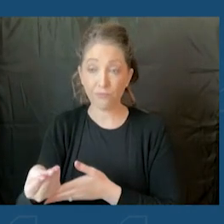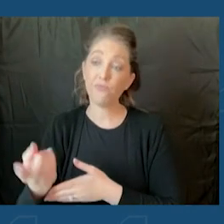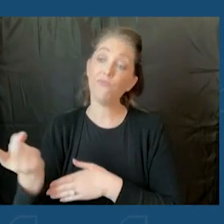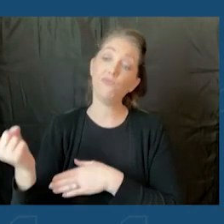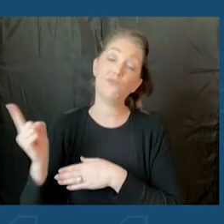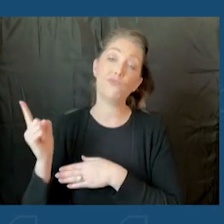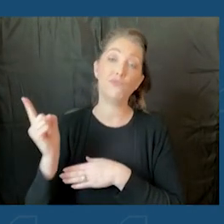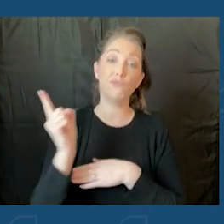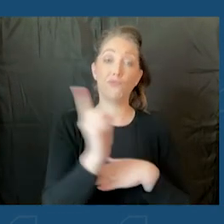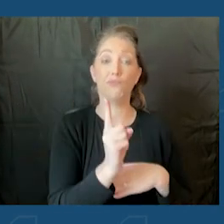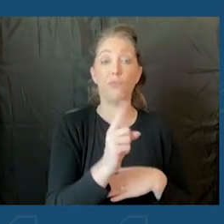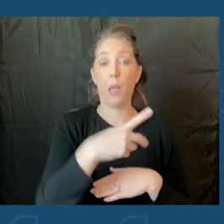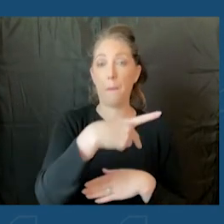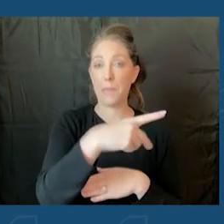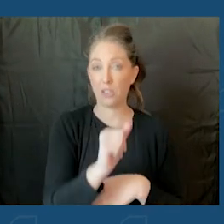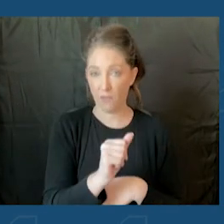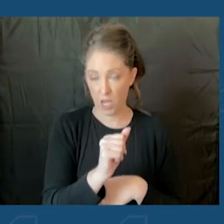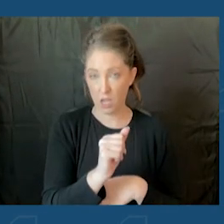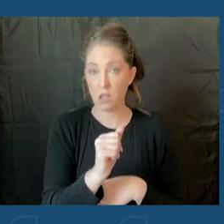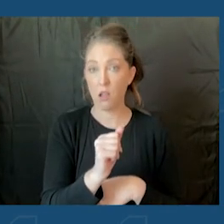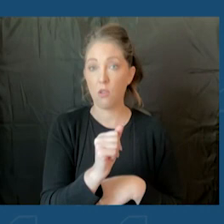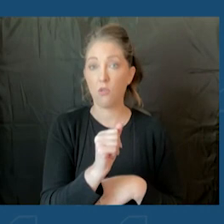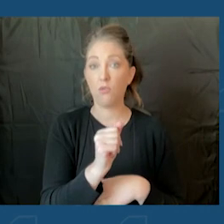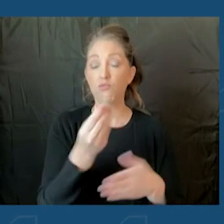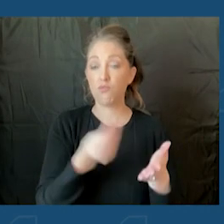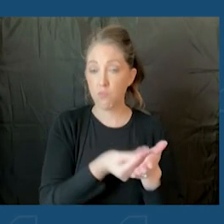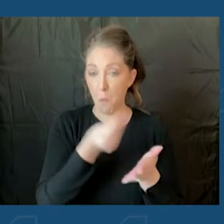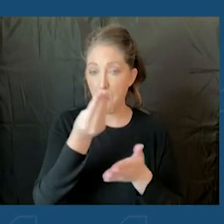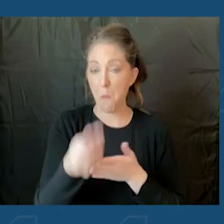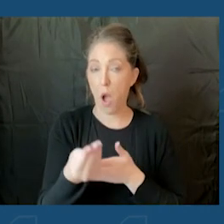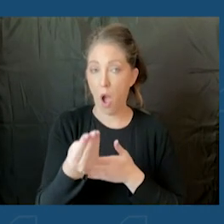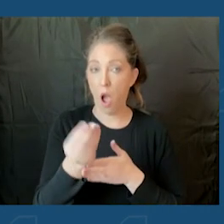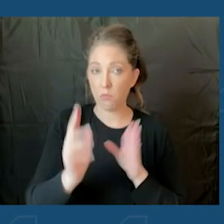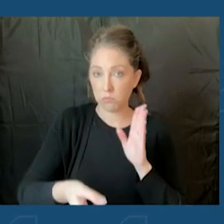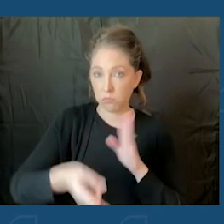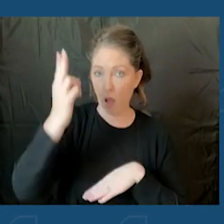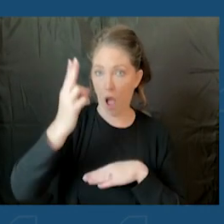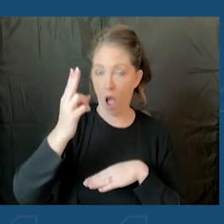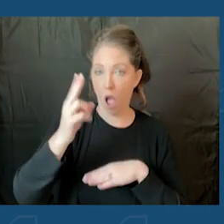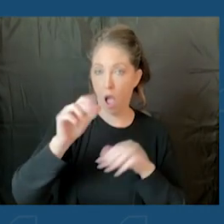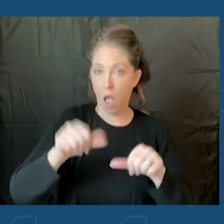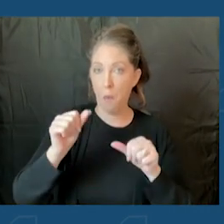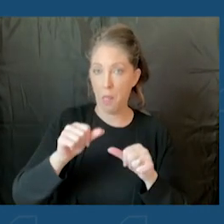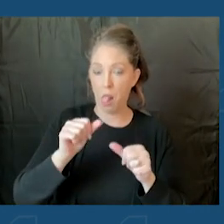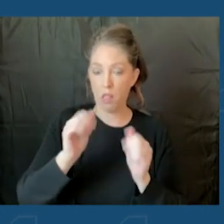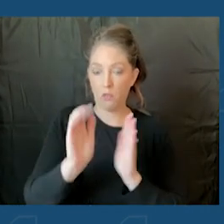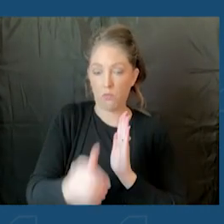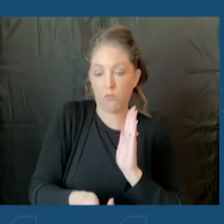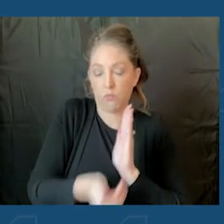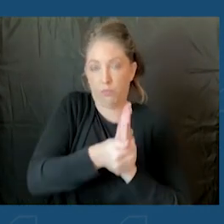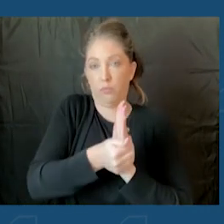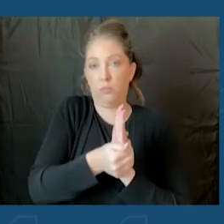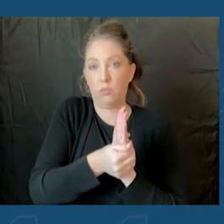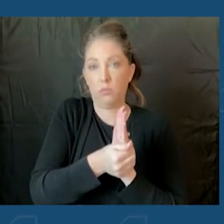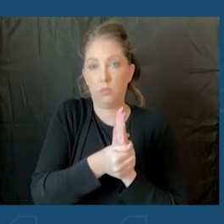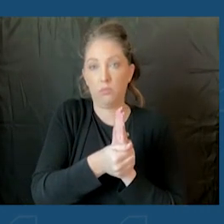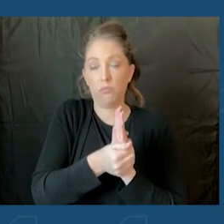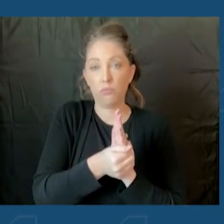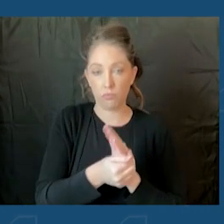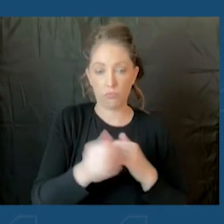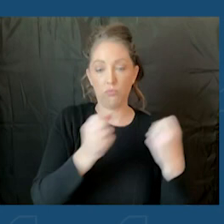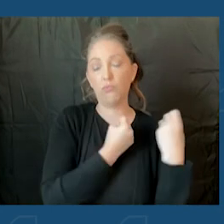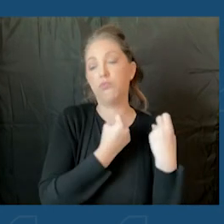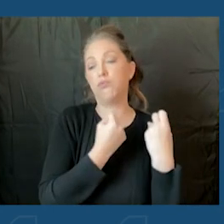Pennsylvania, not far from where he lived, be able to buy a high-capacity magazine, upload that, travel 3 hours down the